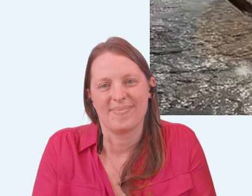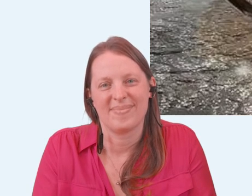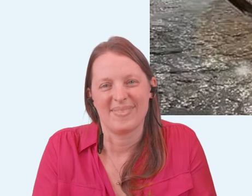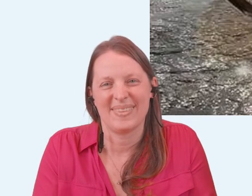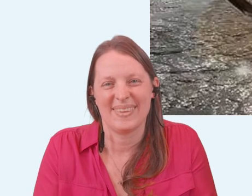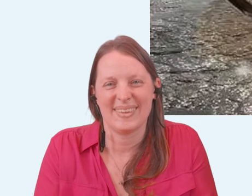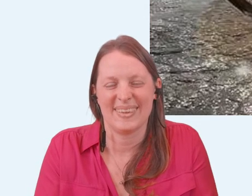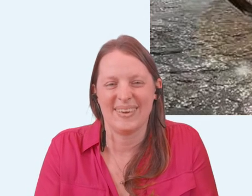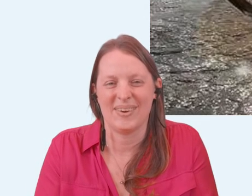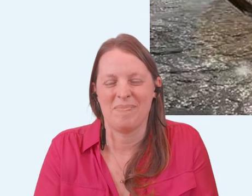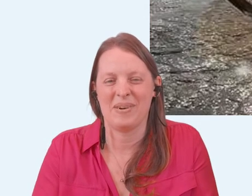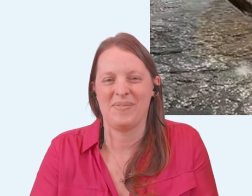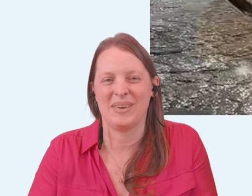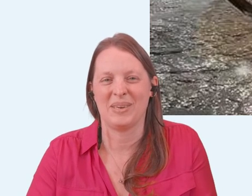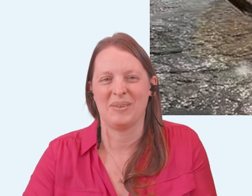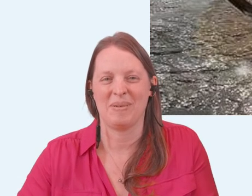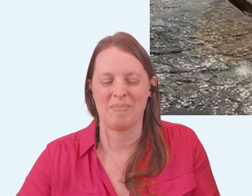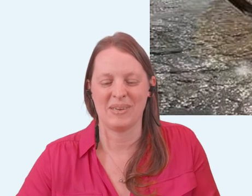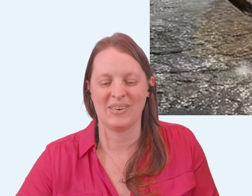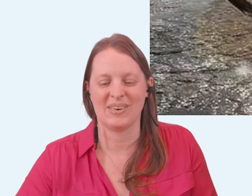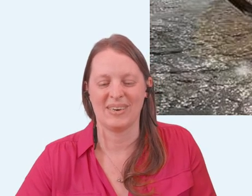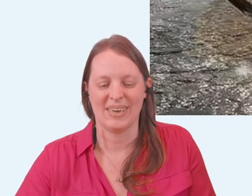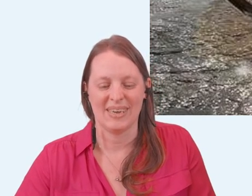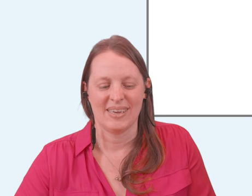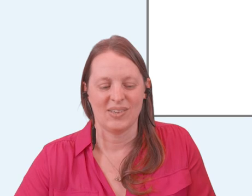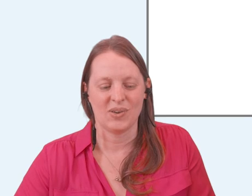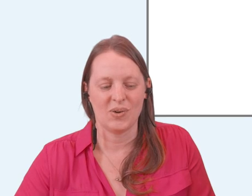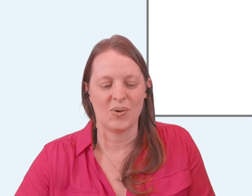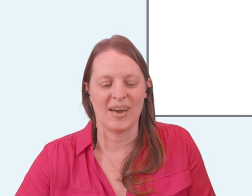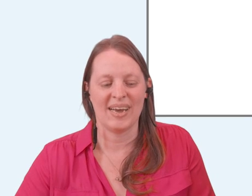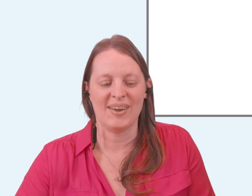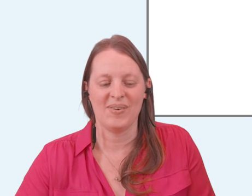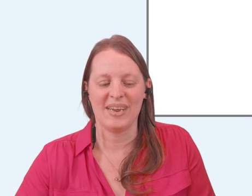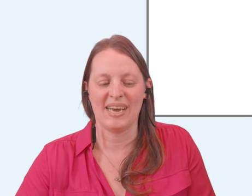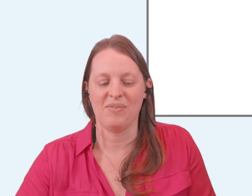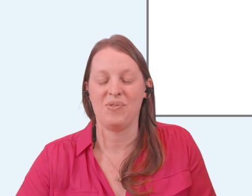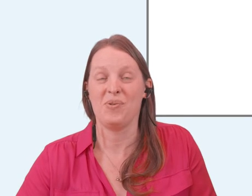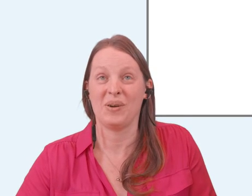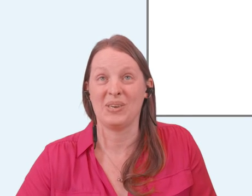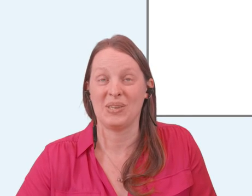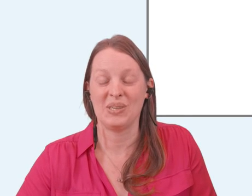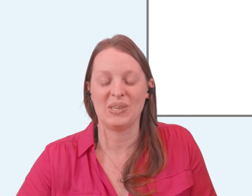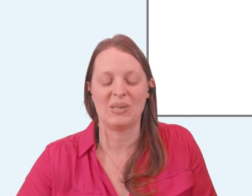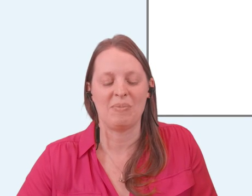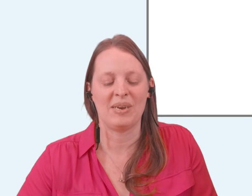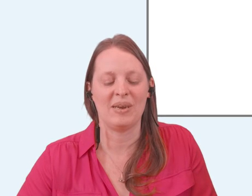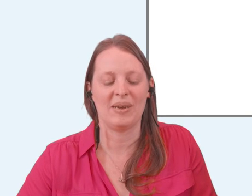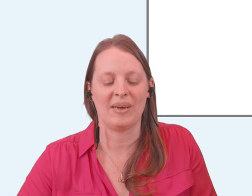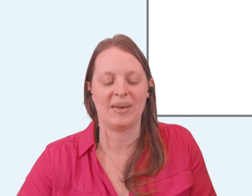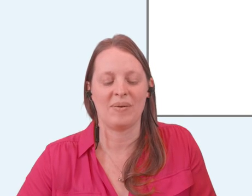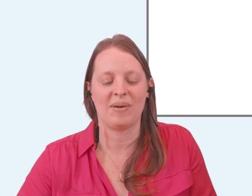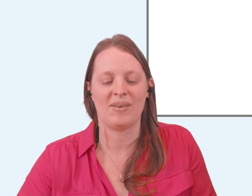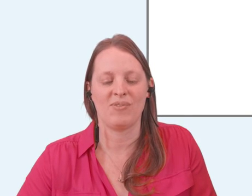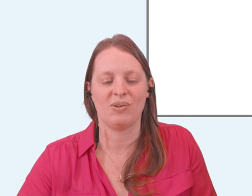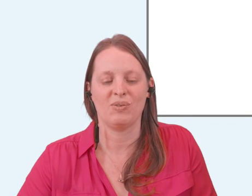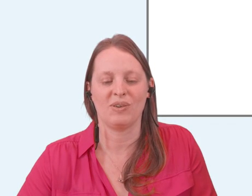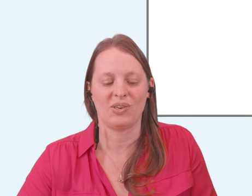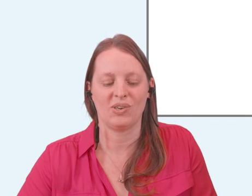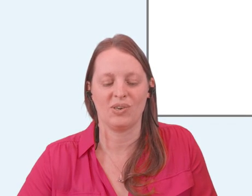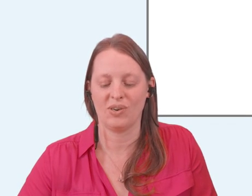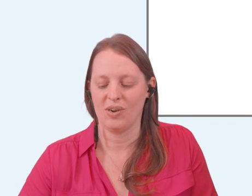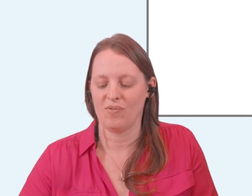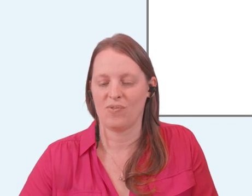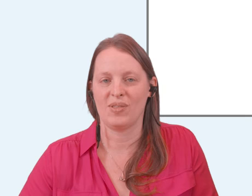much. Ah, perfect. My pleasure. So I already had a few questions submitted by folks